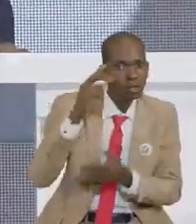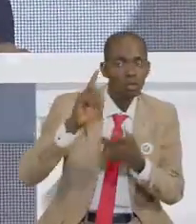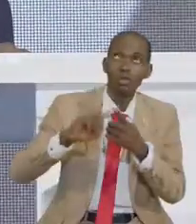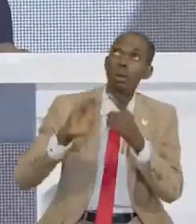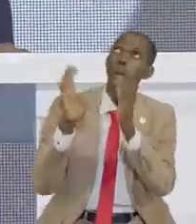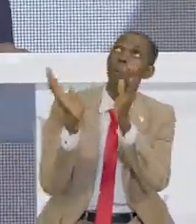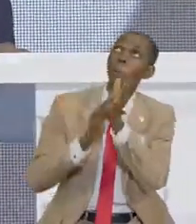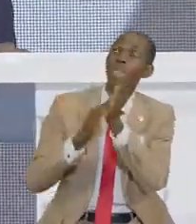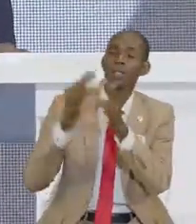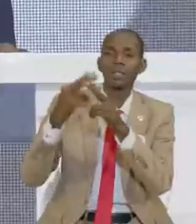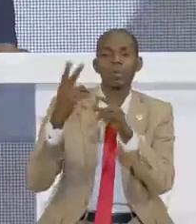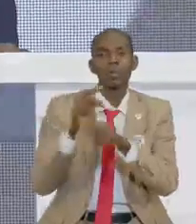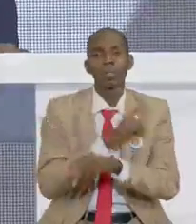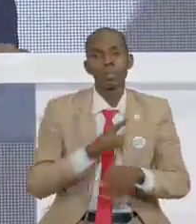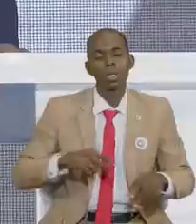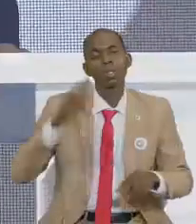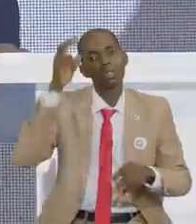of the Lord.